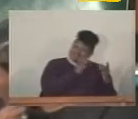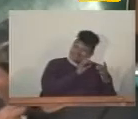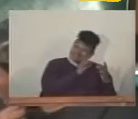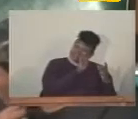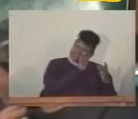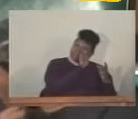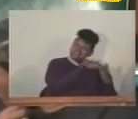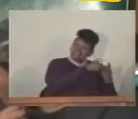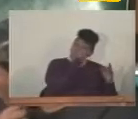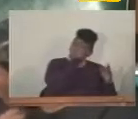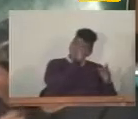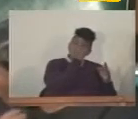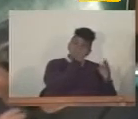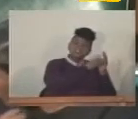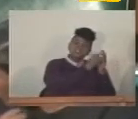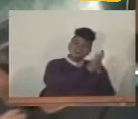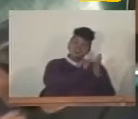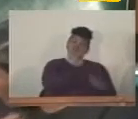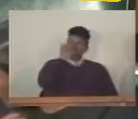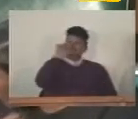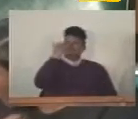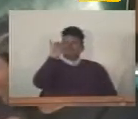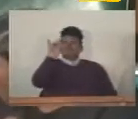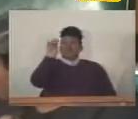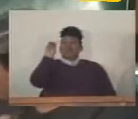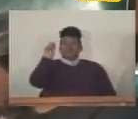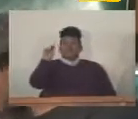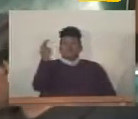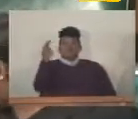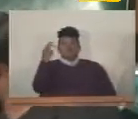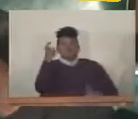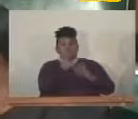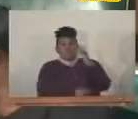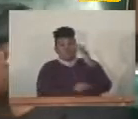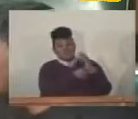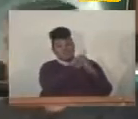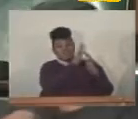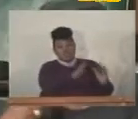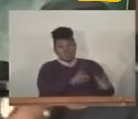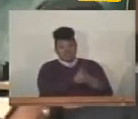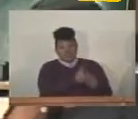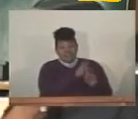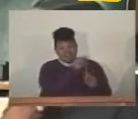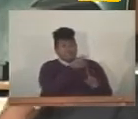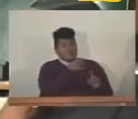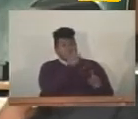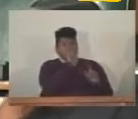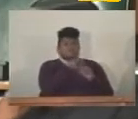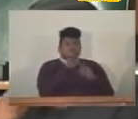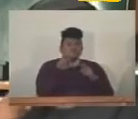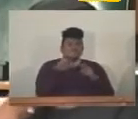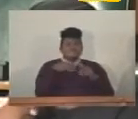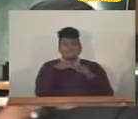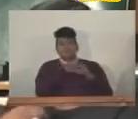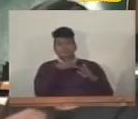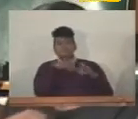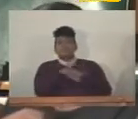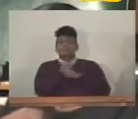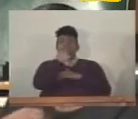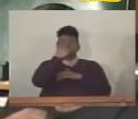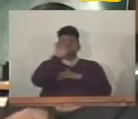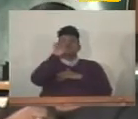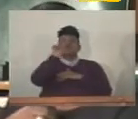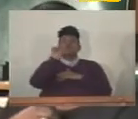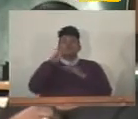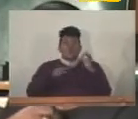proceedings, thereby creating unnecessary inefficiencies in the criminal justice system. Mr. President, this